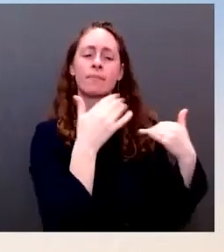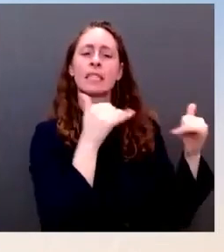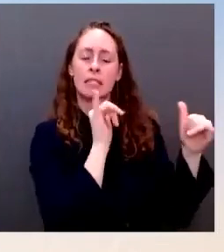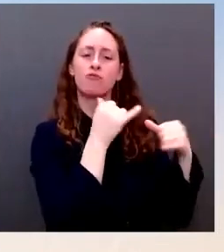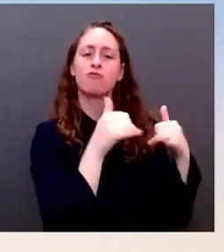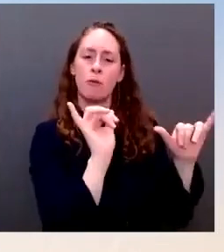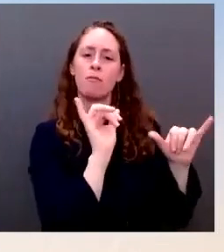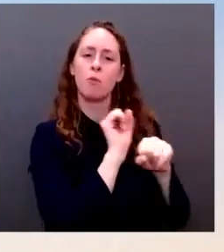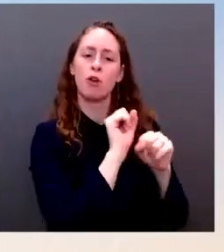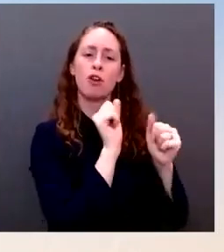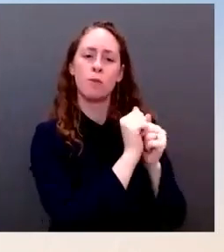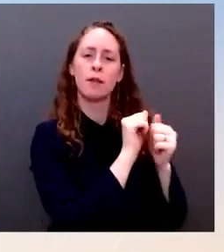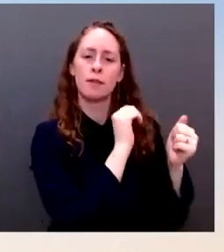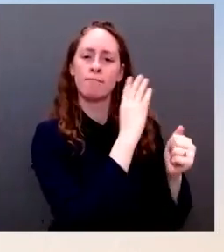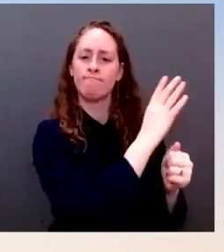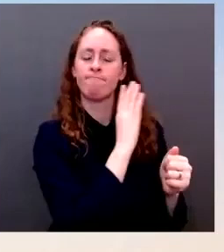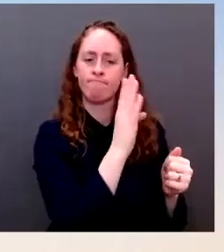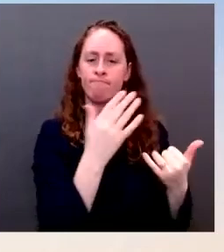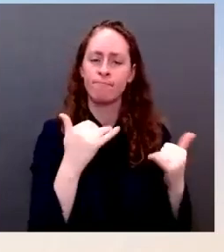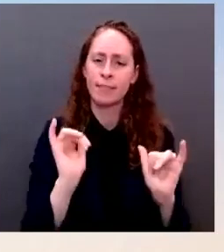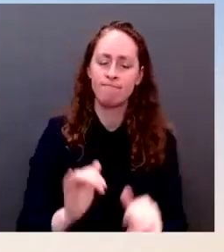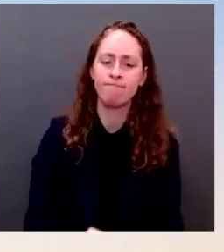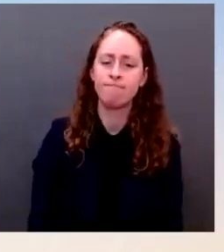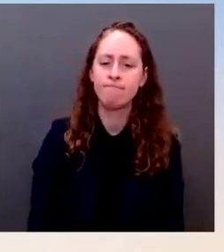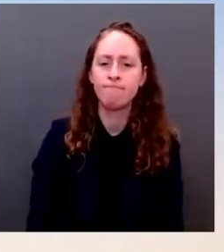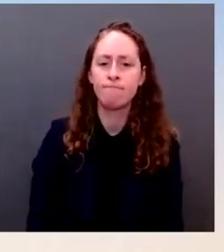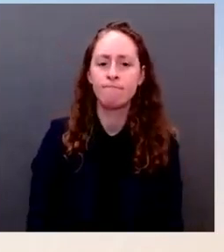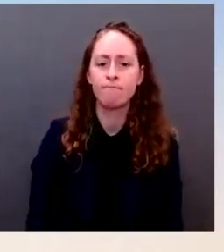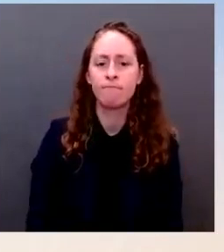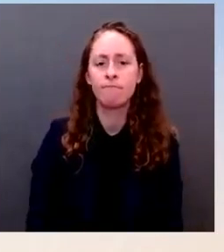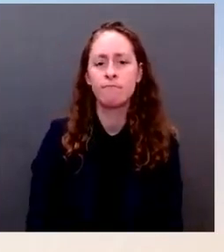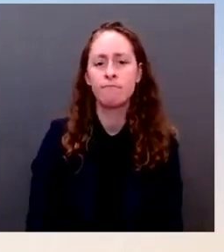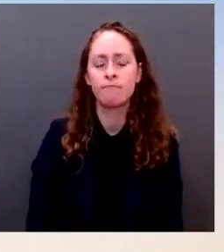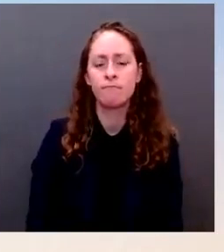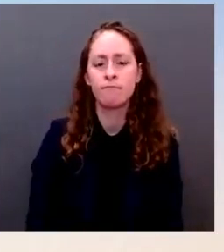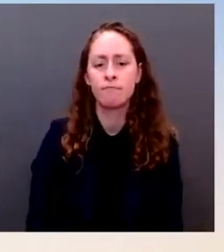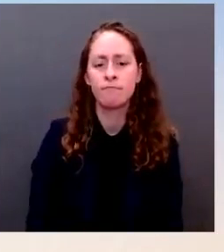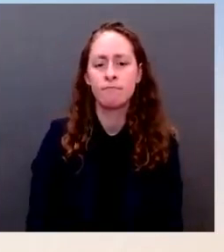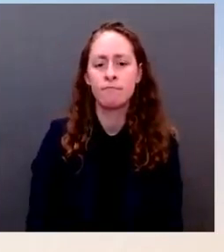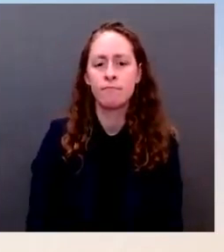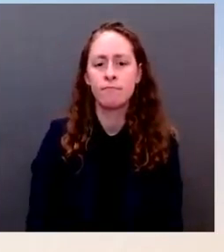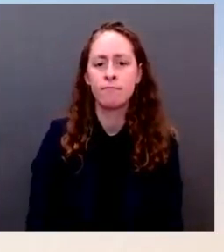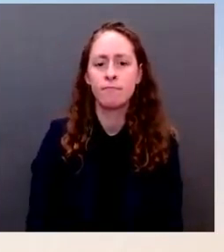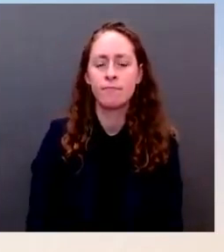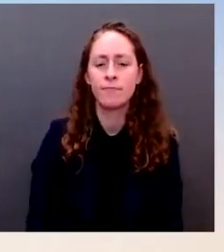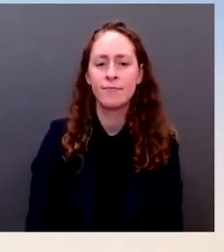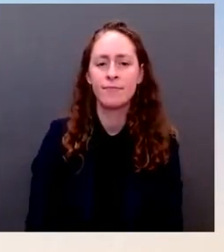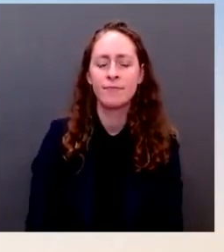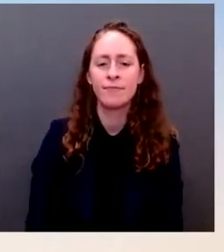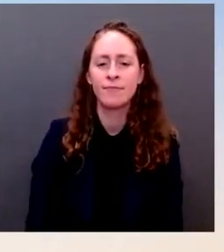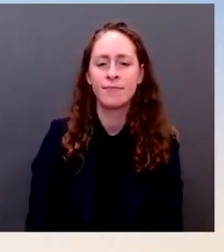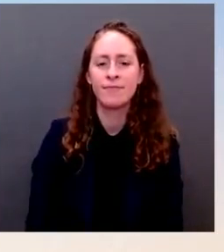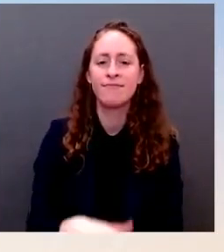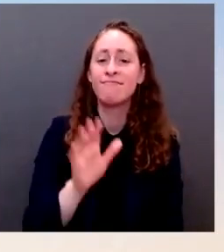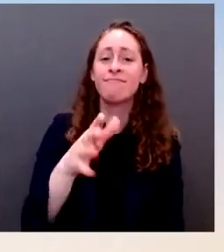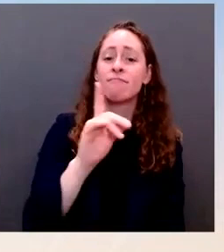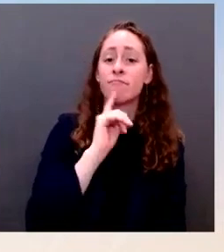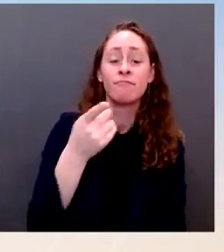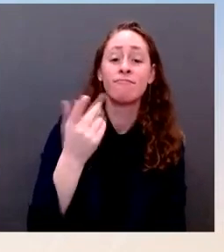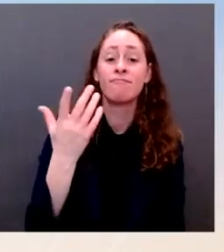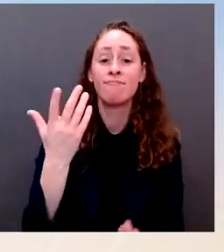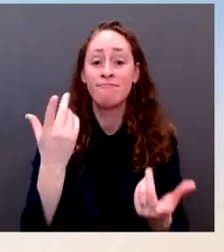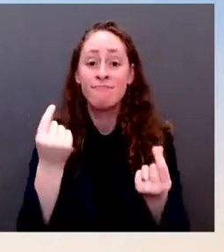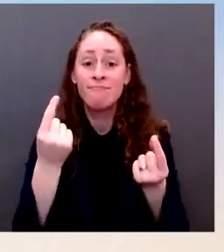assessed raised the question of what took place in these conversations, we don't have anything to update on that. I don't think you would expect,